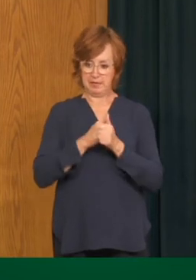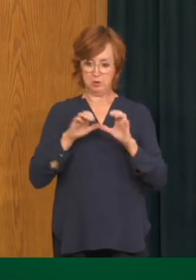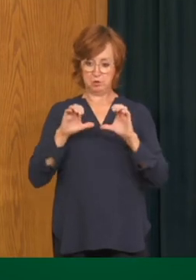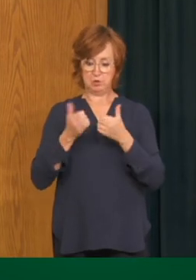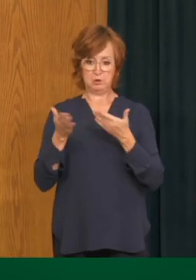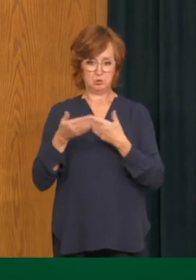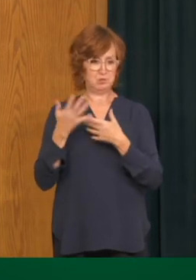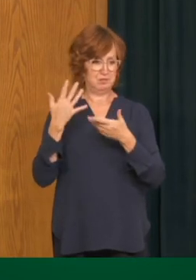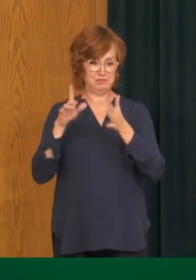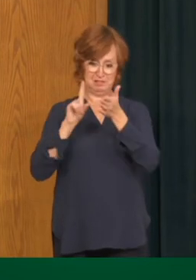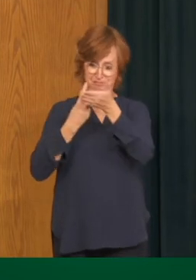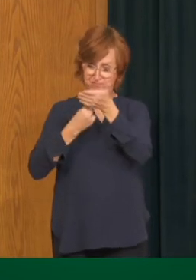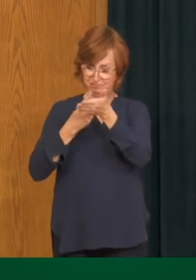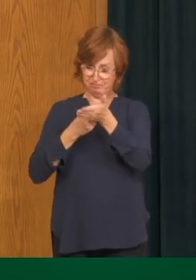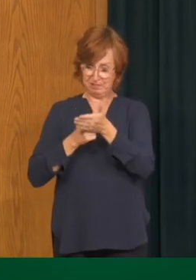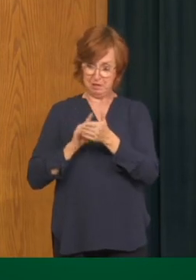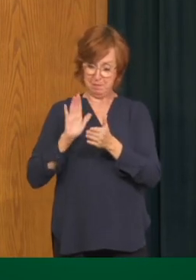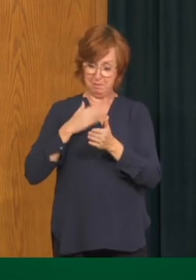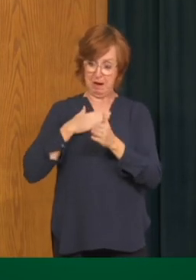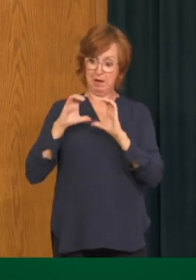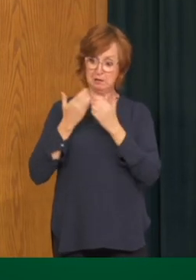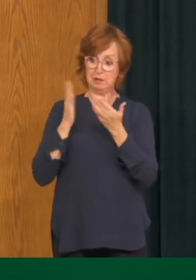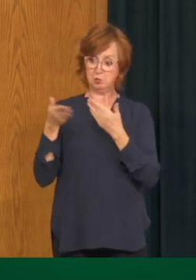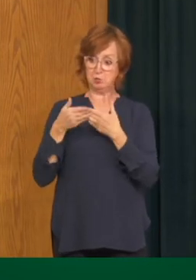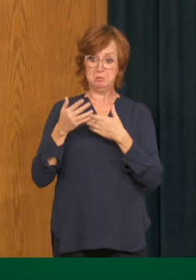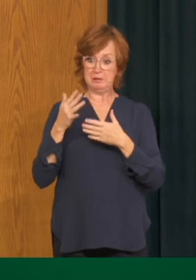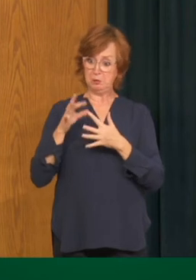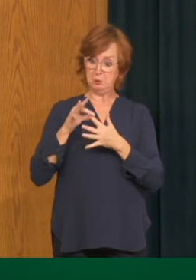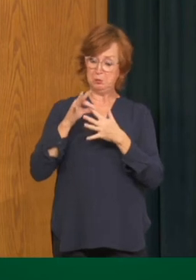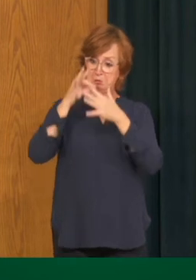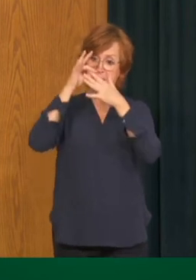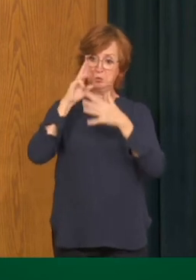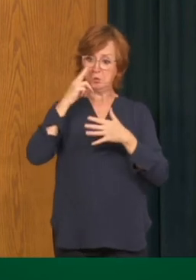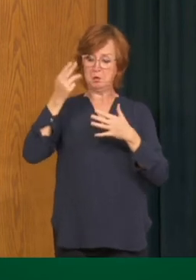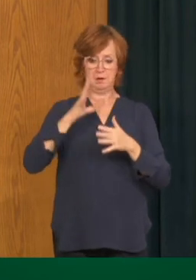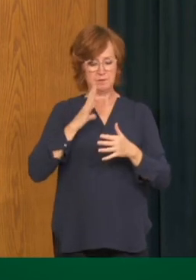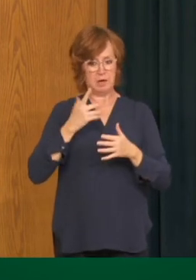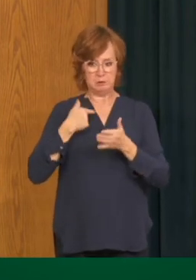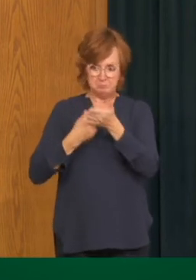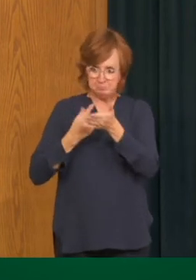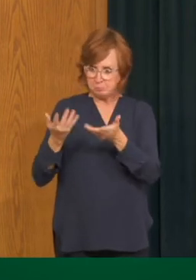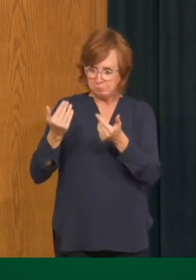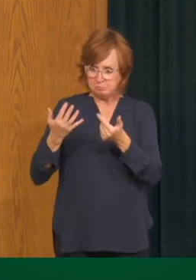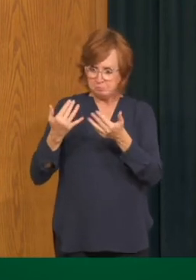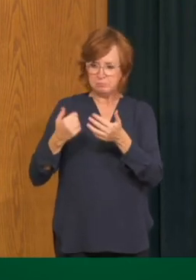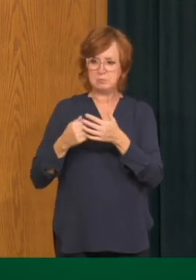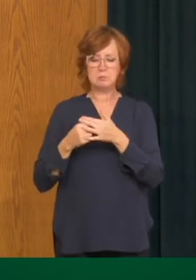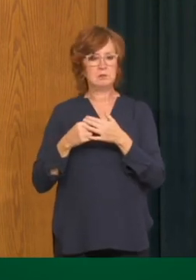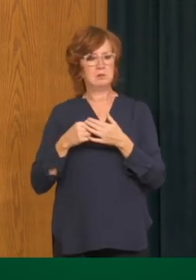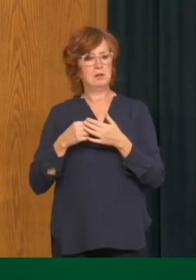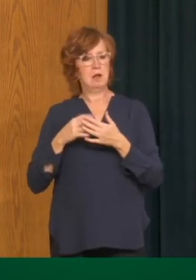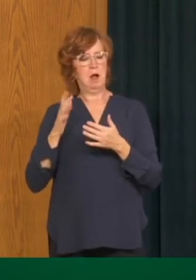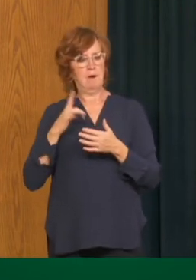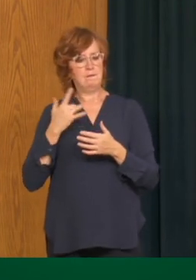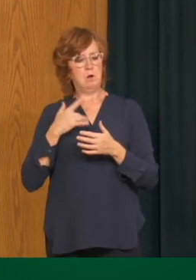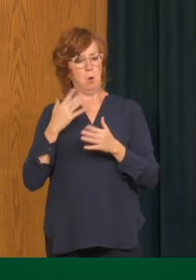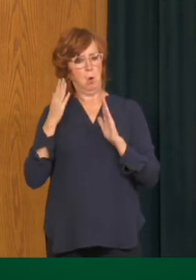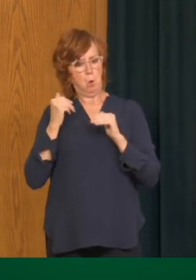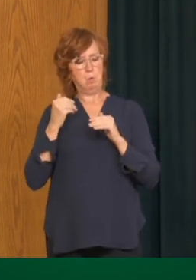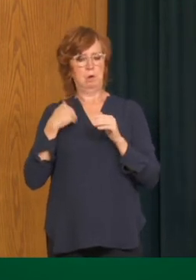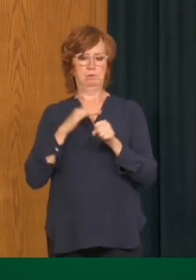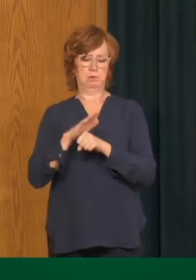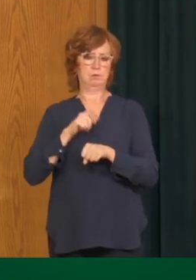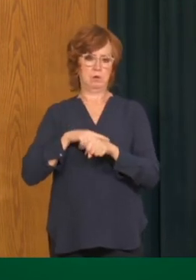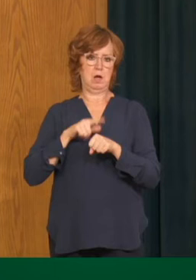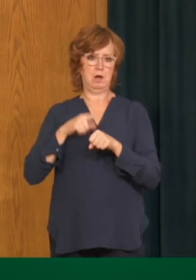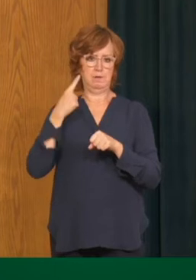things on that. I hope that will be enough time for people to make a decision on whether they will send their child back to school or entertain one of the